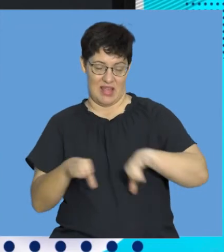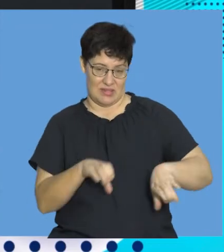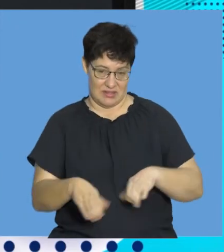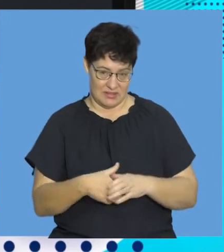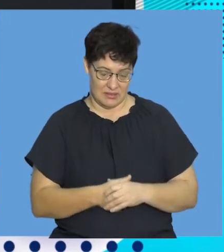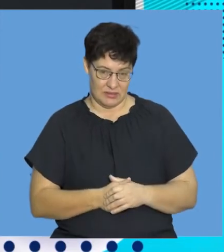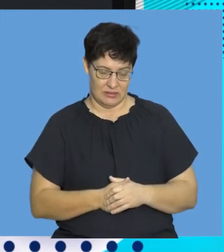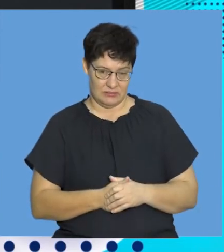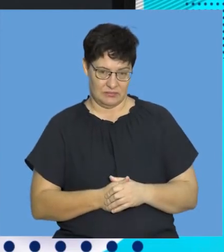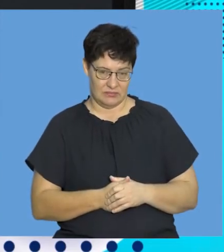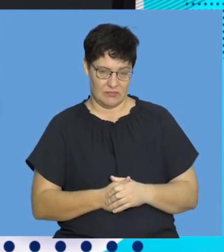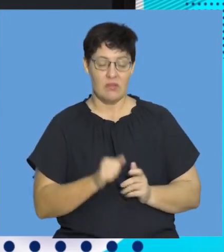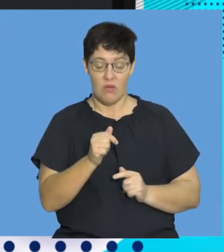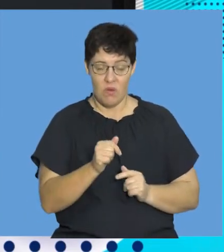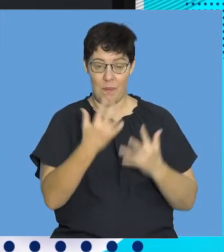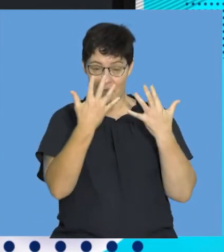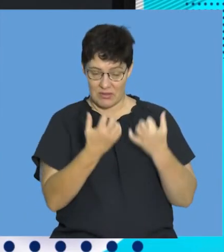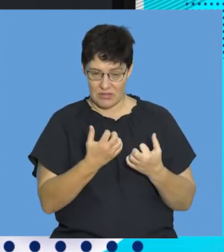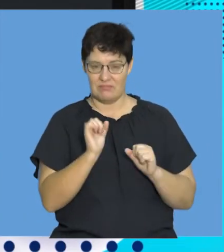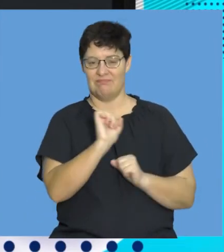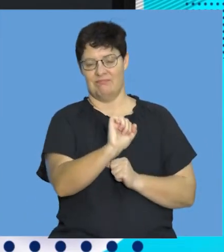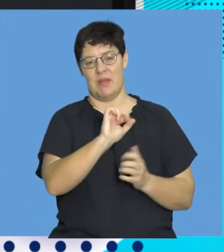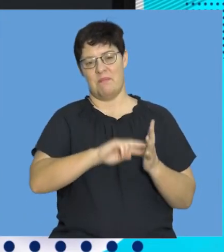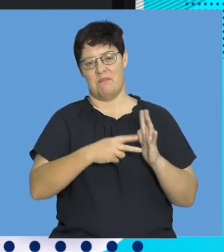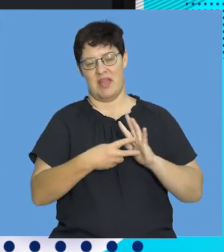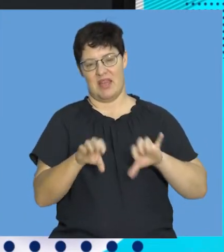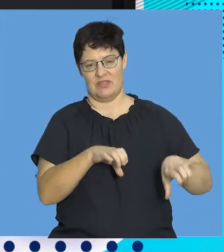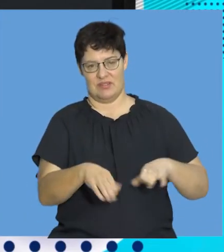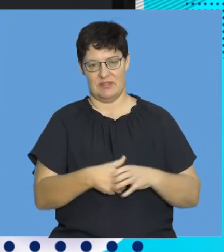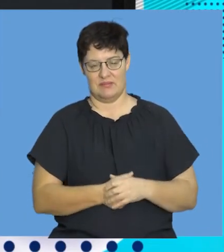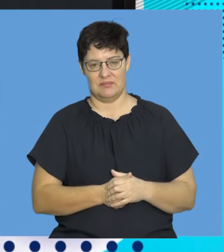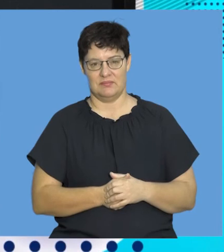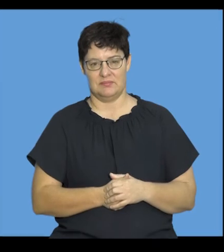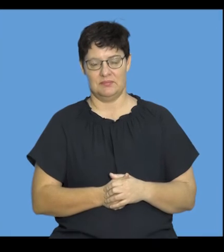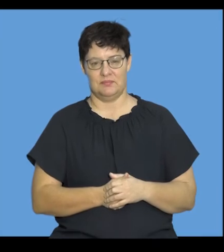words, your budget is your plan of action. Okay.